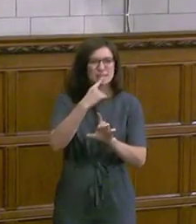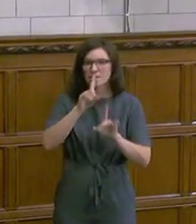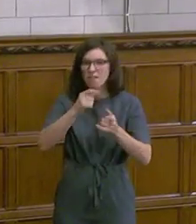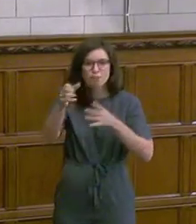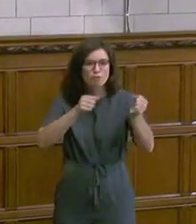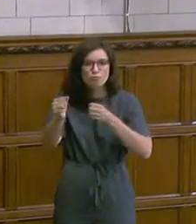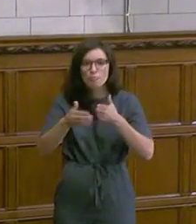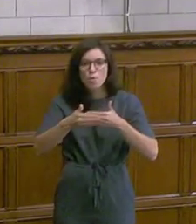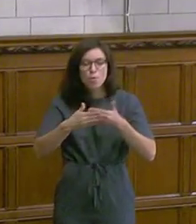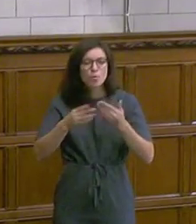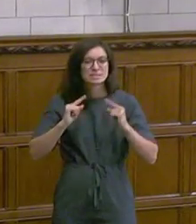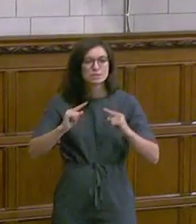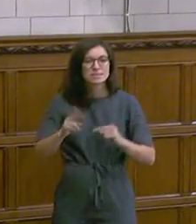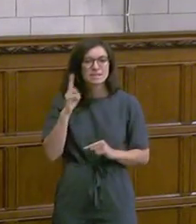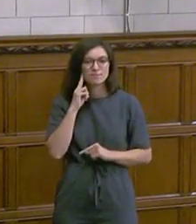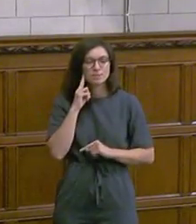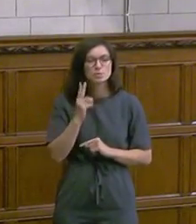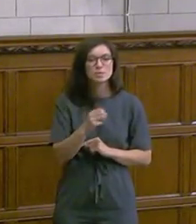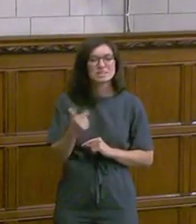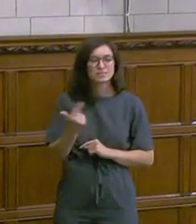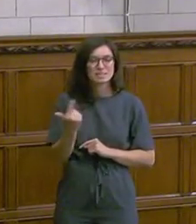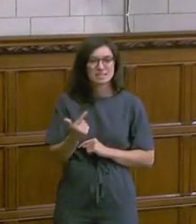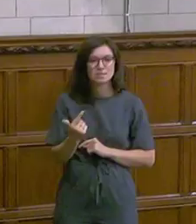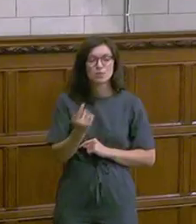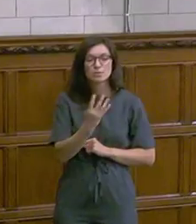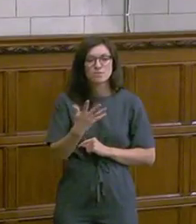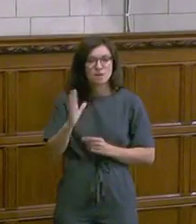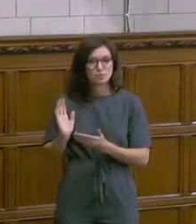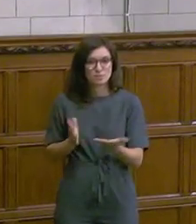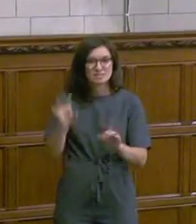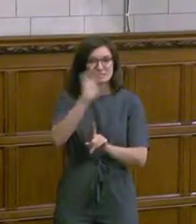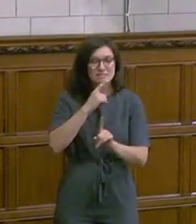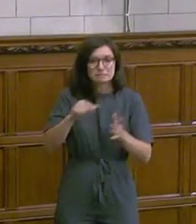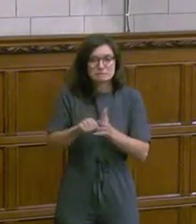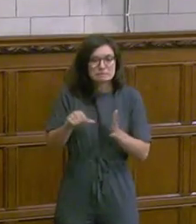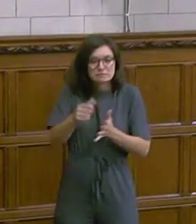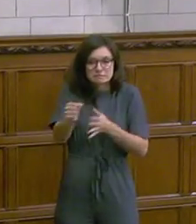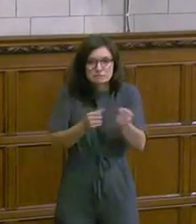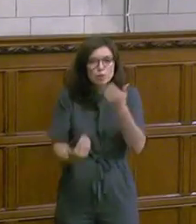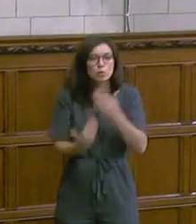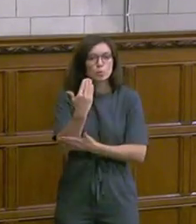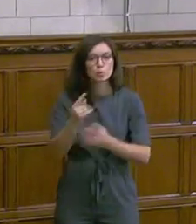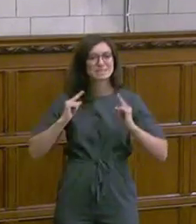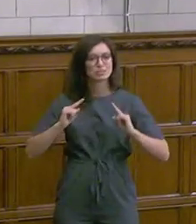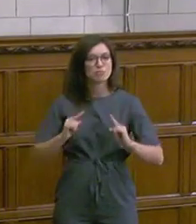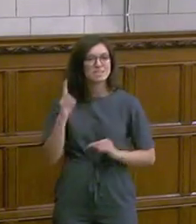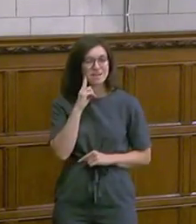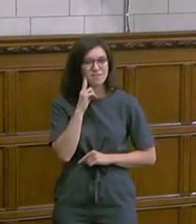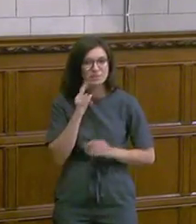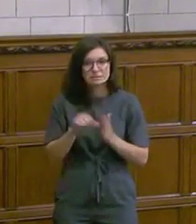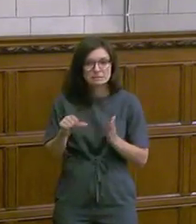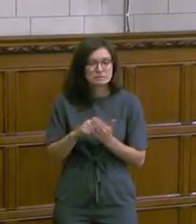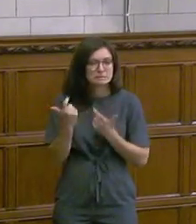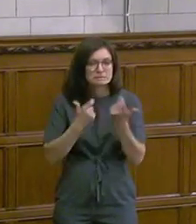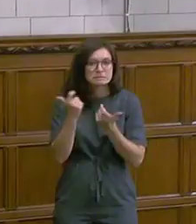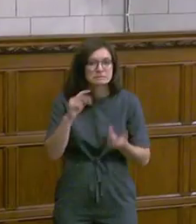In 2017, 45% of services reported difficulties in recruiting new teachers of the deaf or arranging